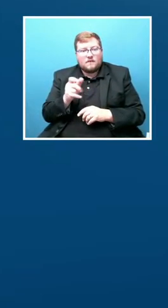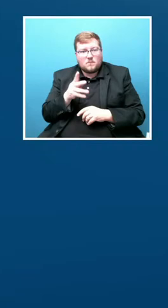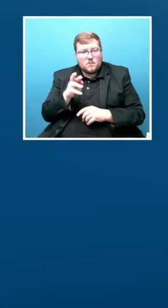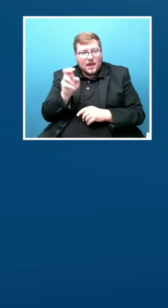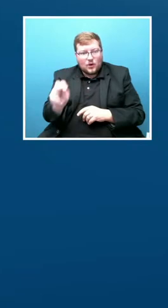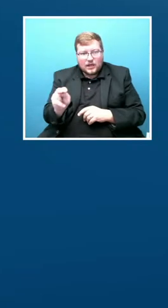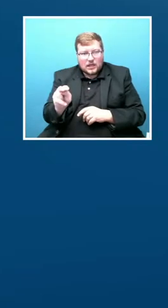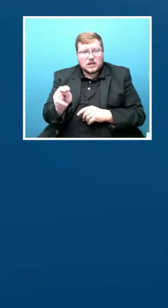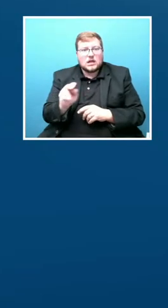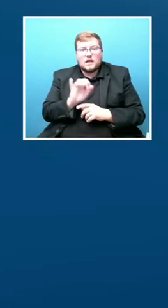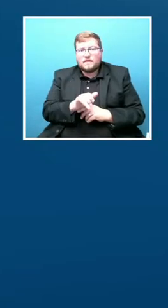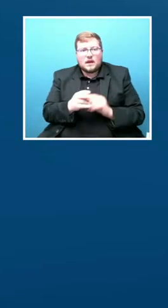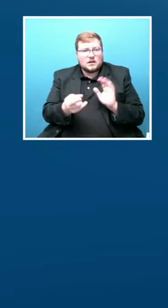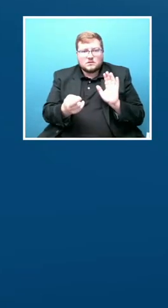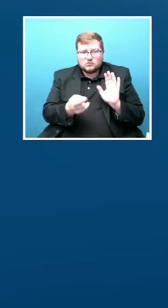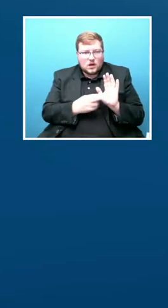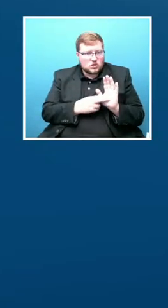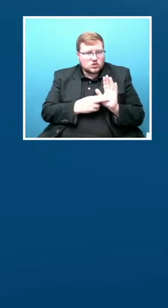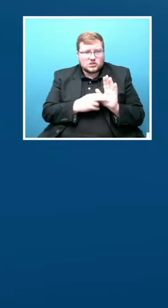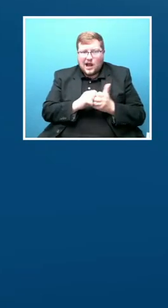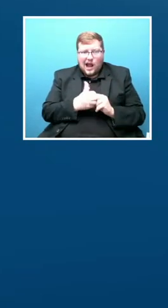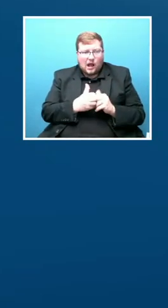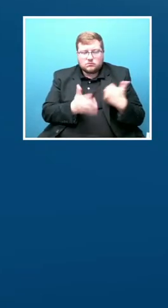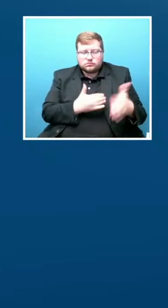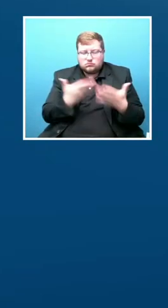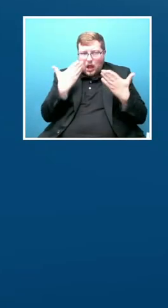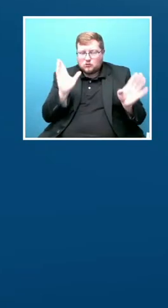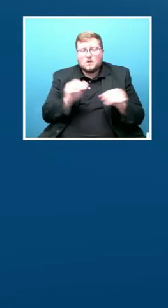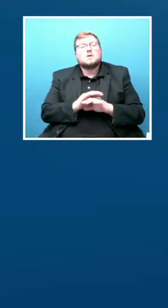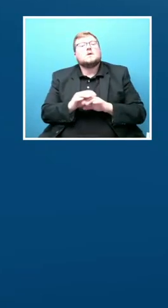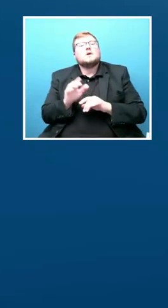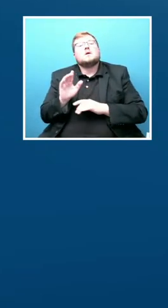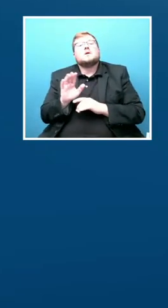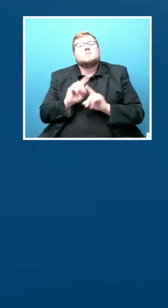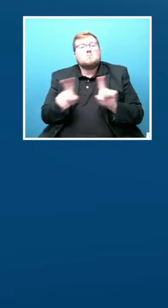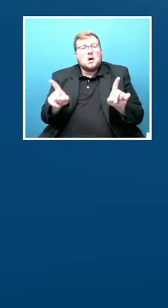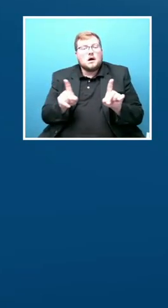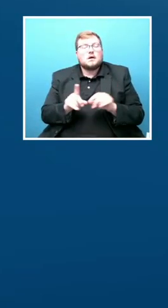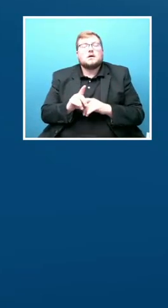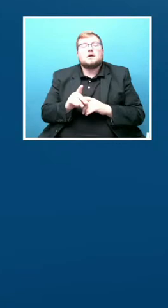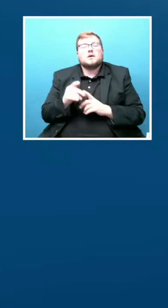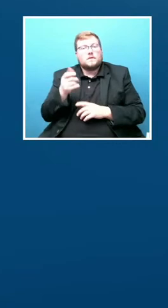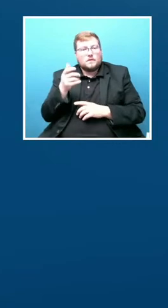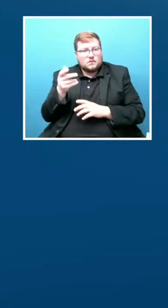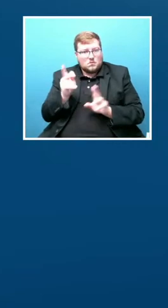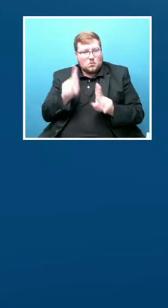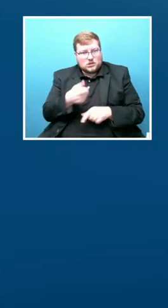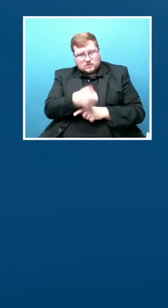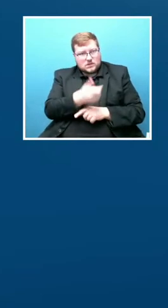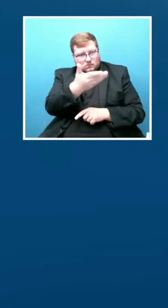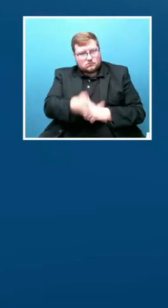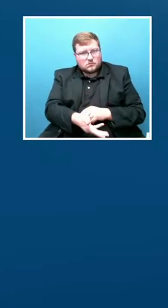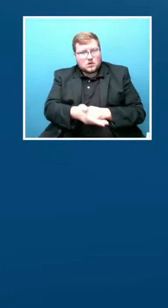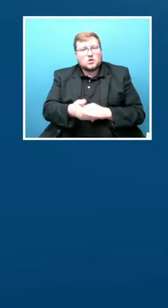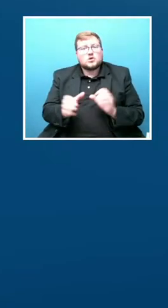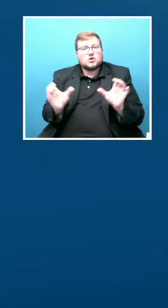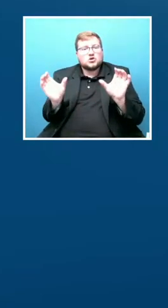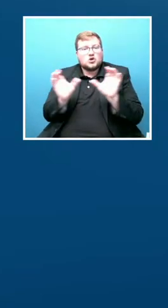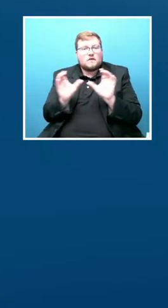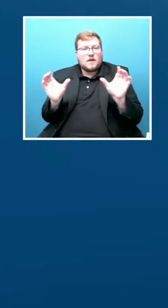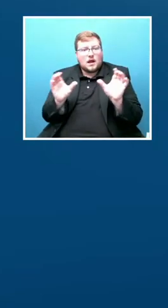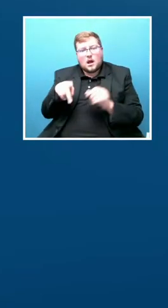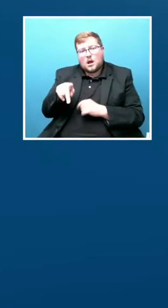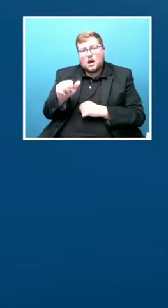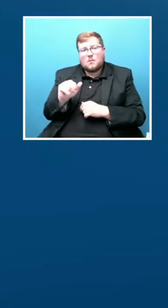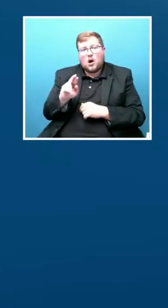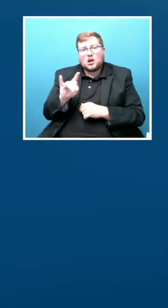the registered, you know, how that works. I do not know that. But she is a certified parliamentarian,